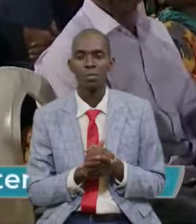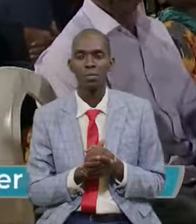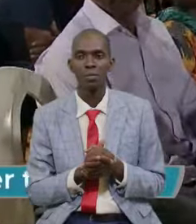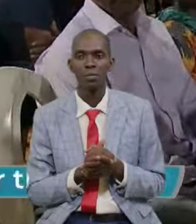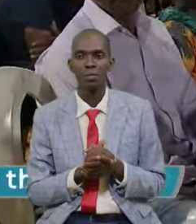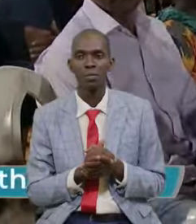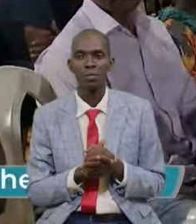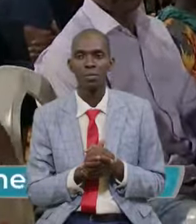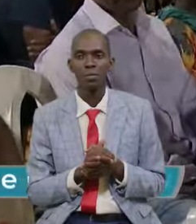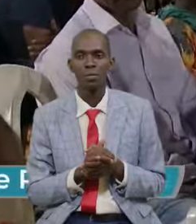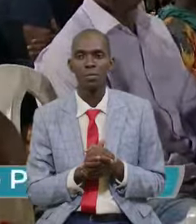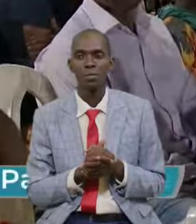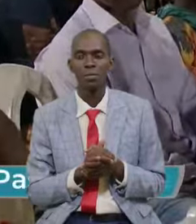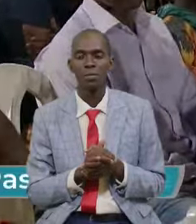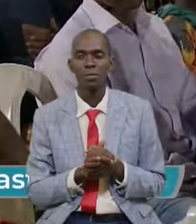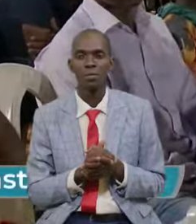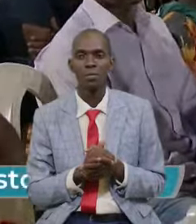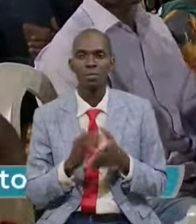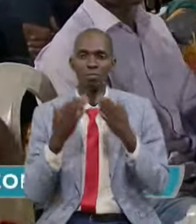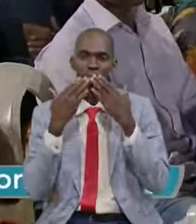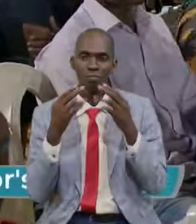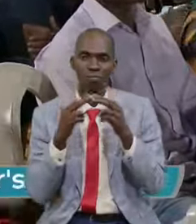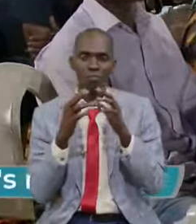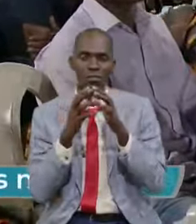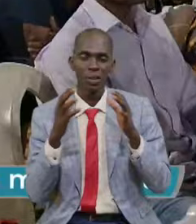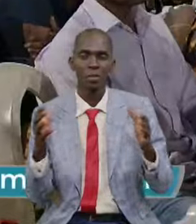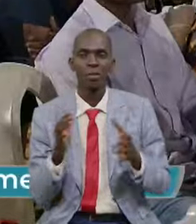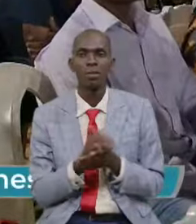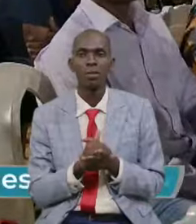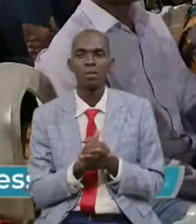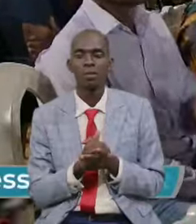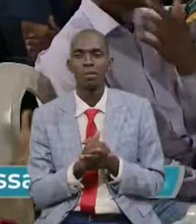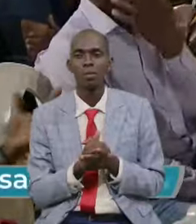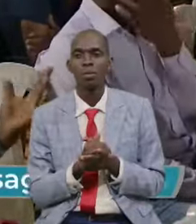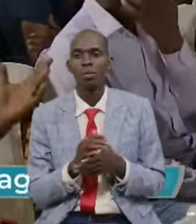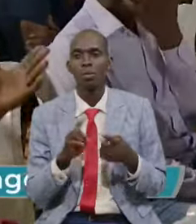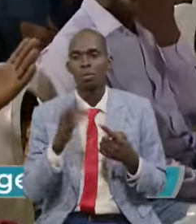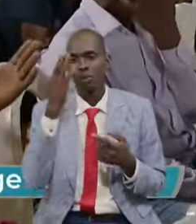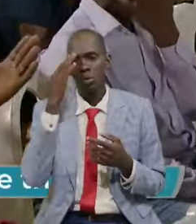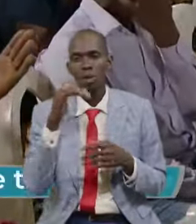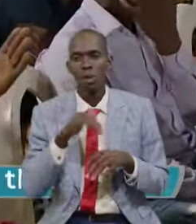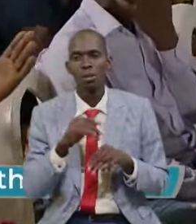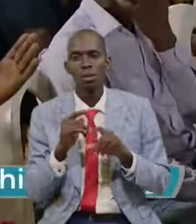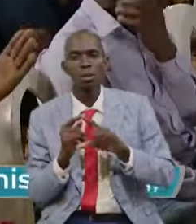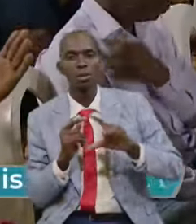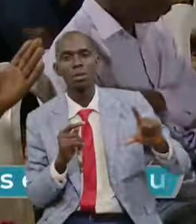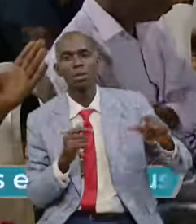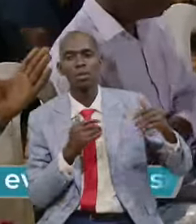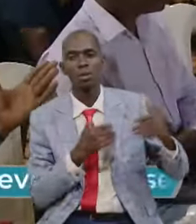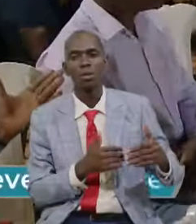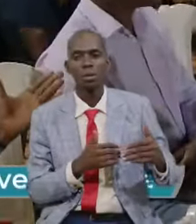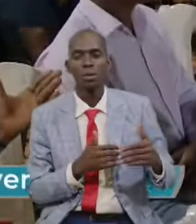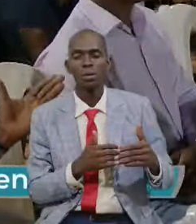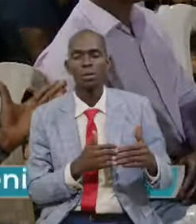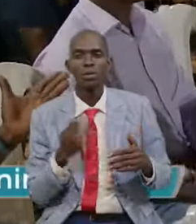know you are through. Thank you very much. To the left-hand side, we see quite a lot of